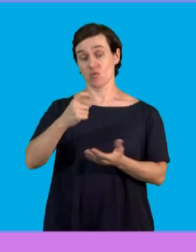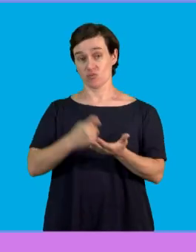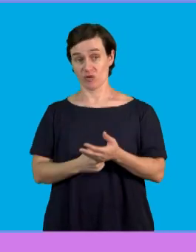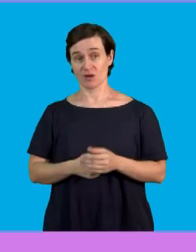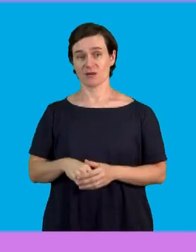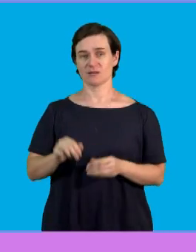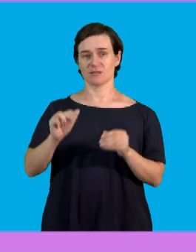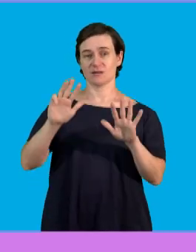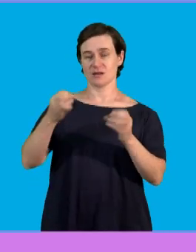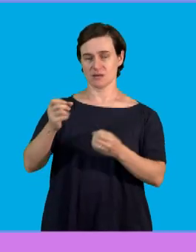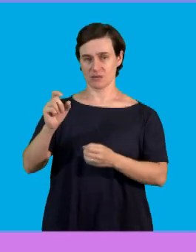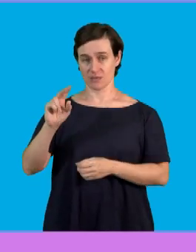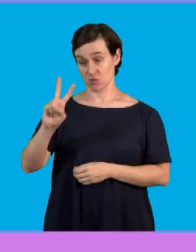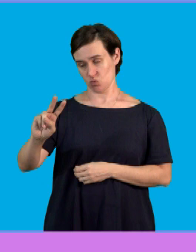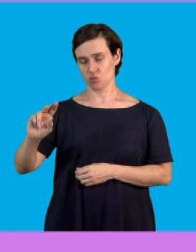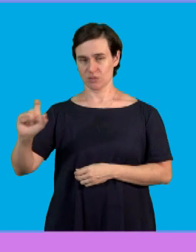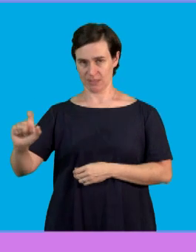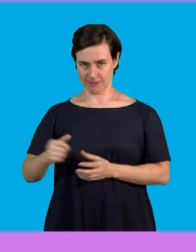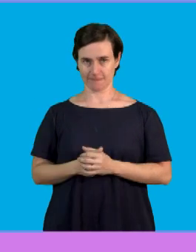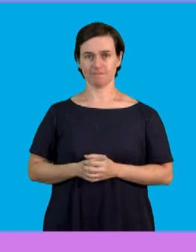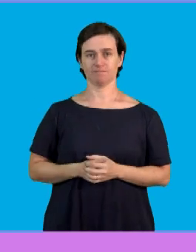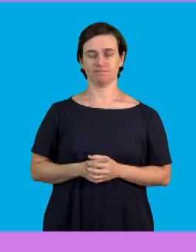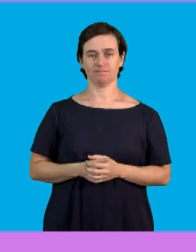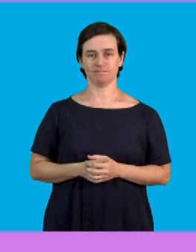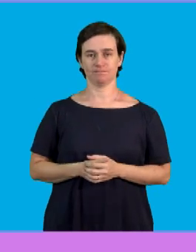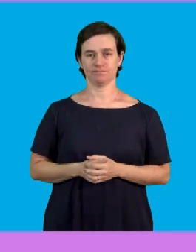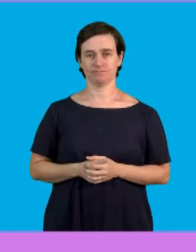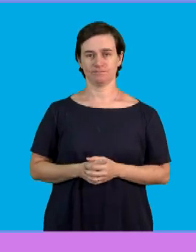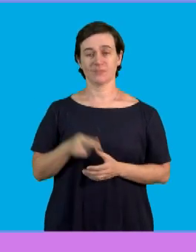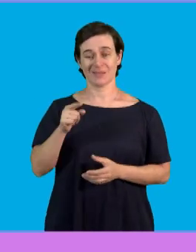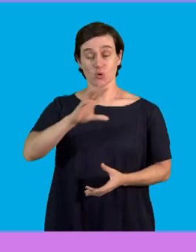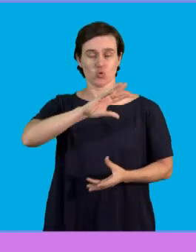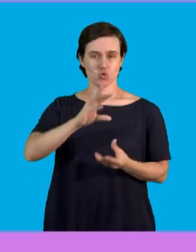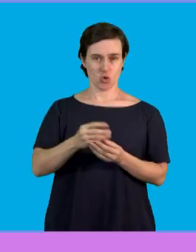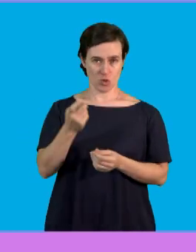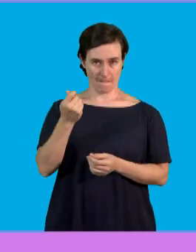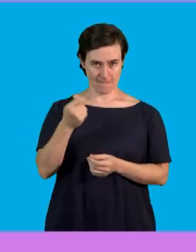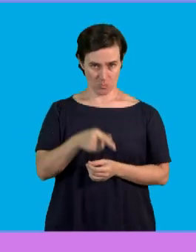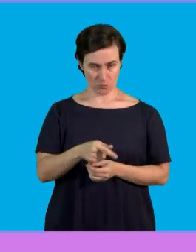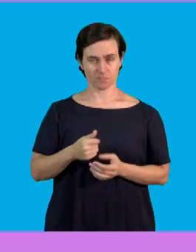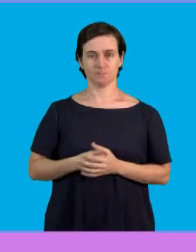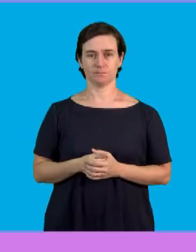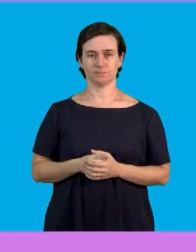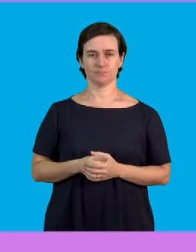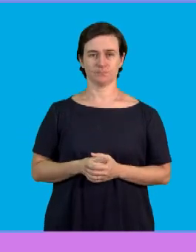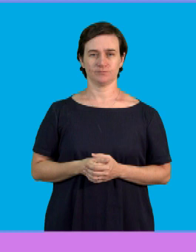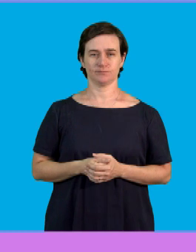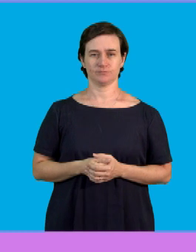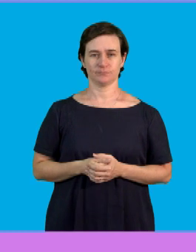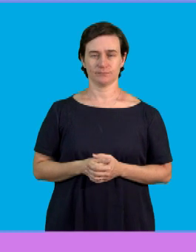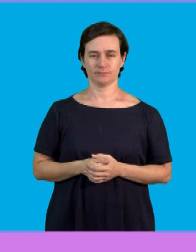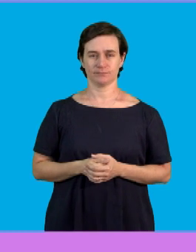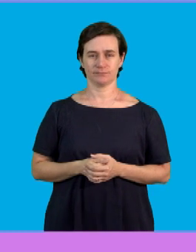94,504 rand 92 cents. Yes, so this is the total amount at the end of